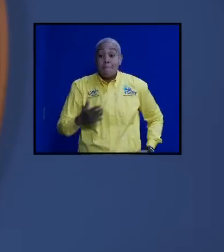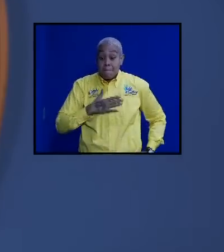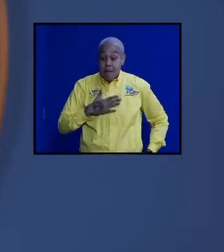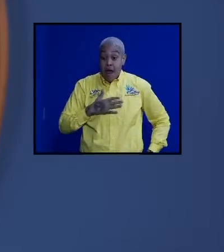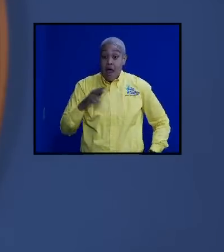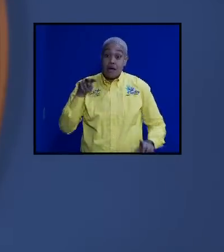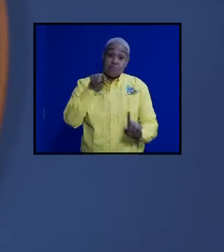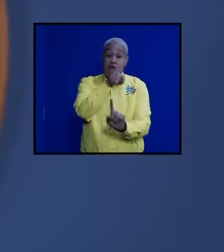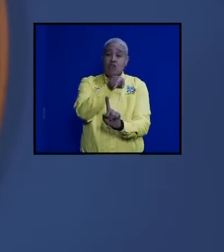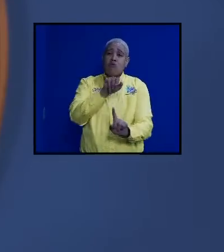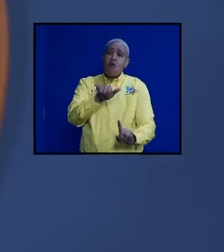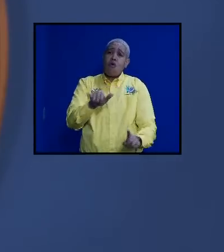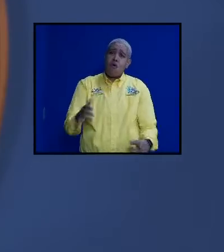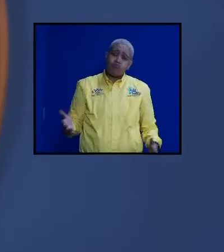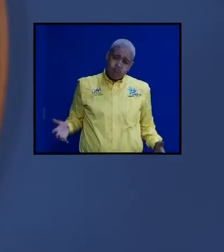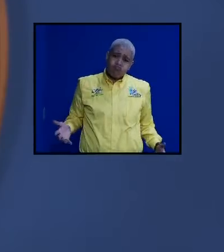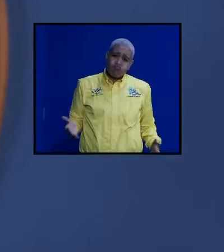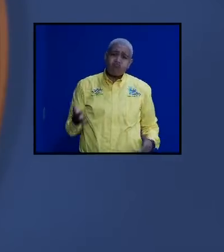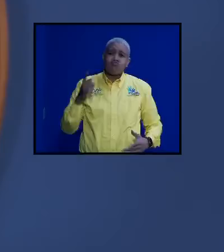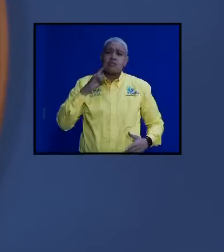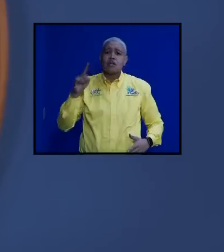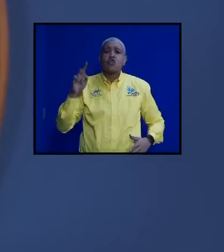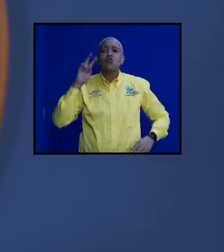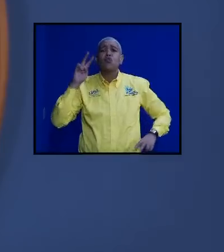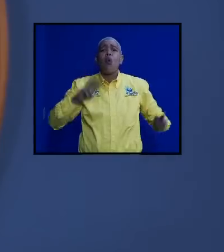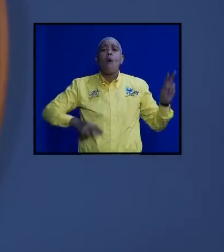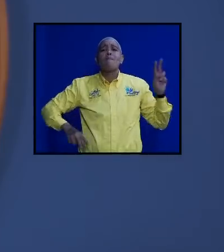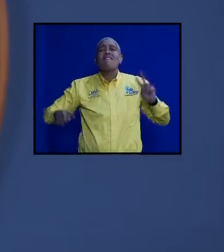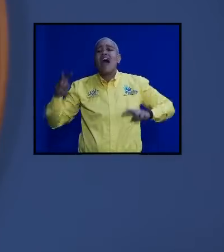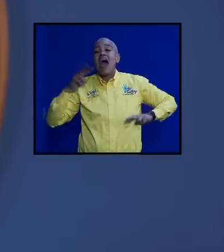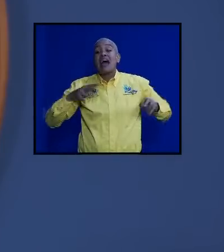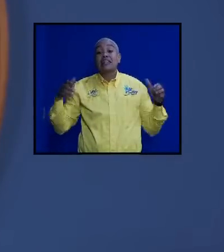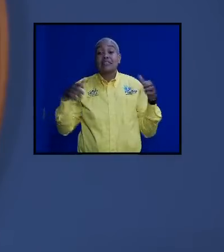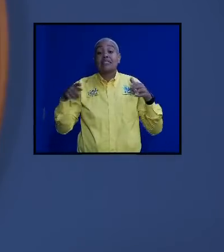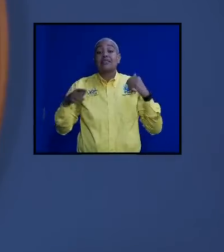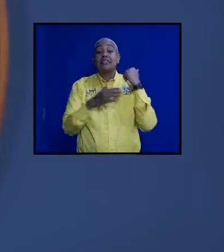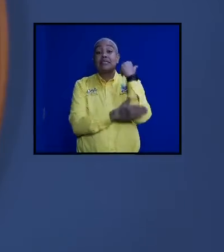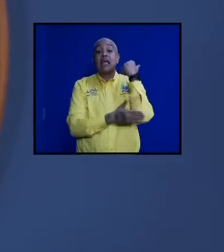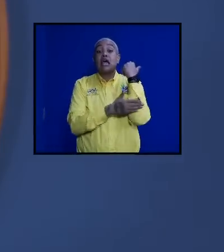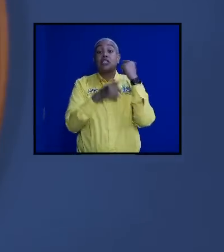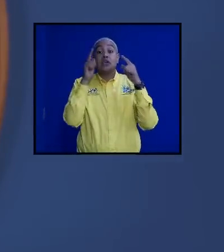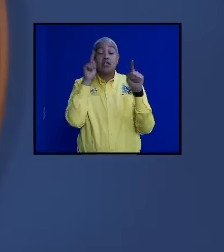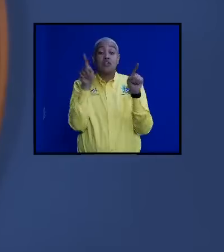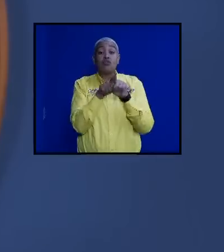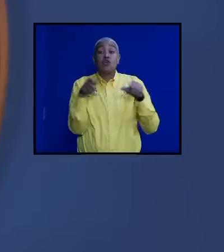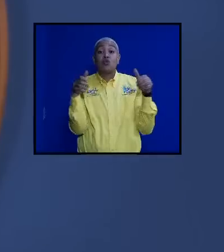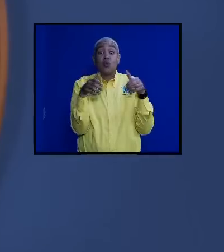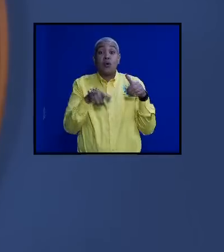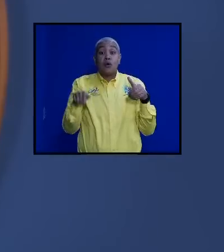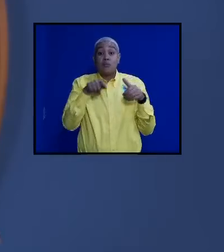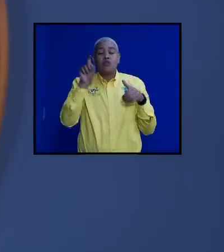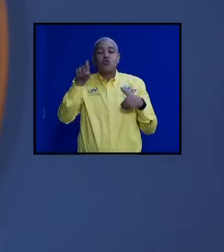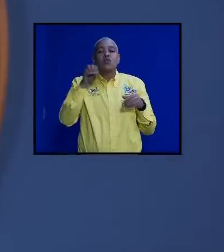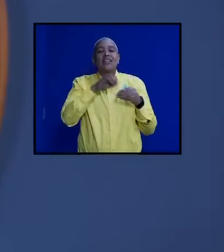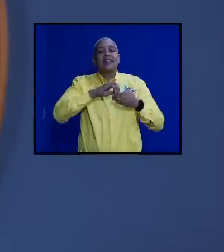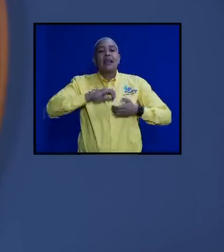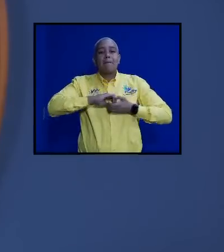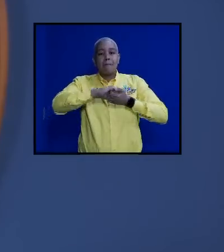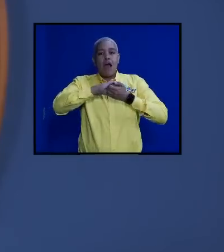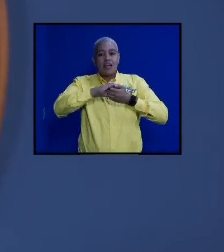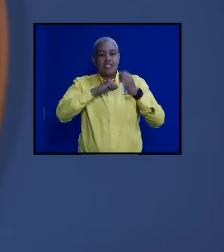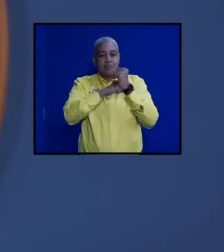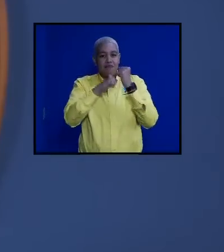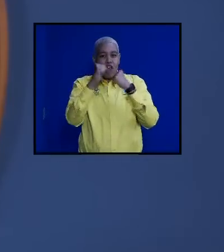view was that the supervising body of this national consensus should have been within the partnership